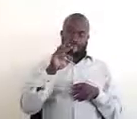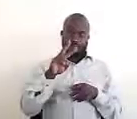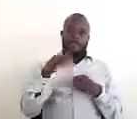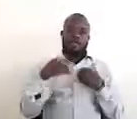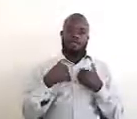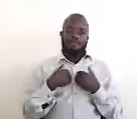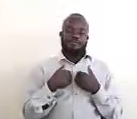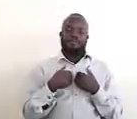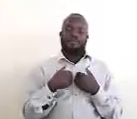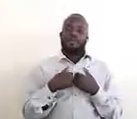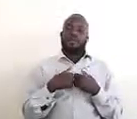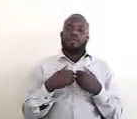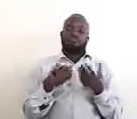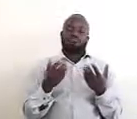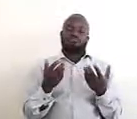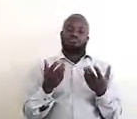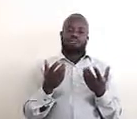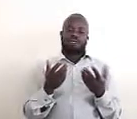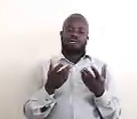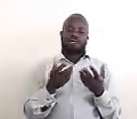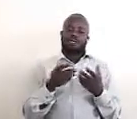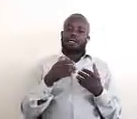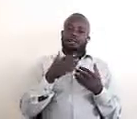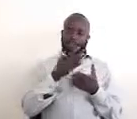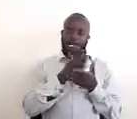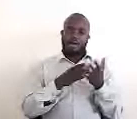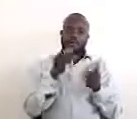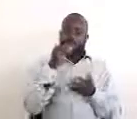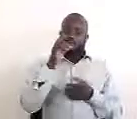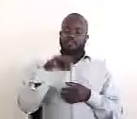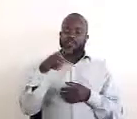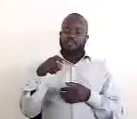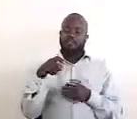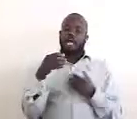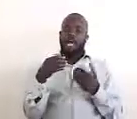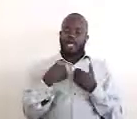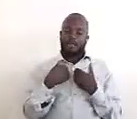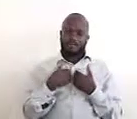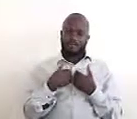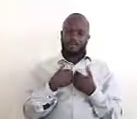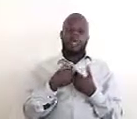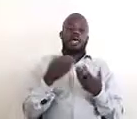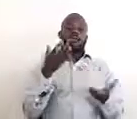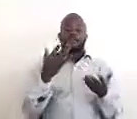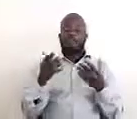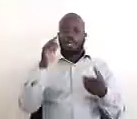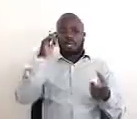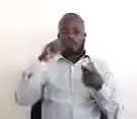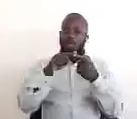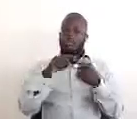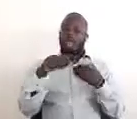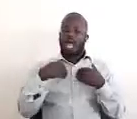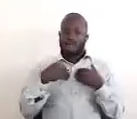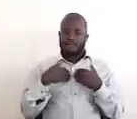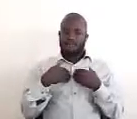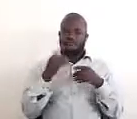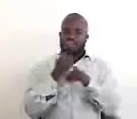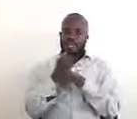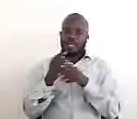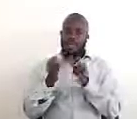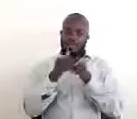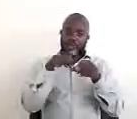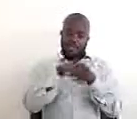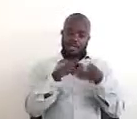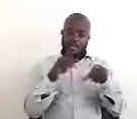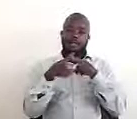living with HIV have particular nutritional requirements, and they might have different goals within